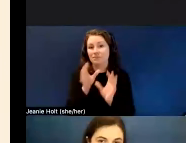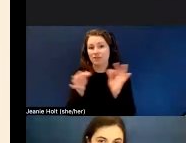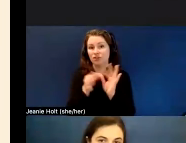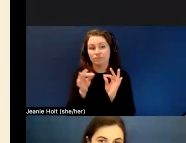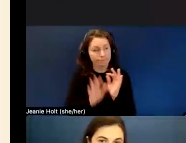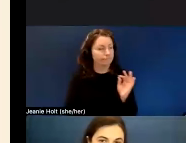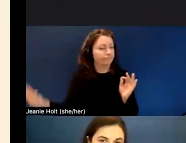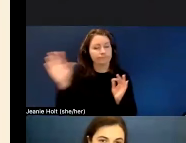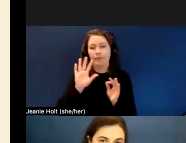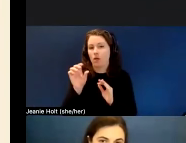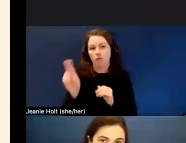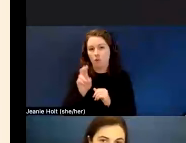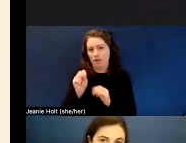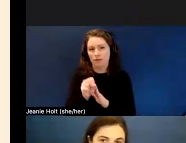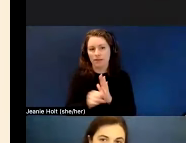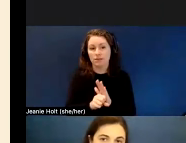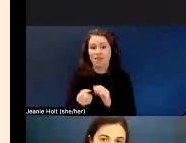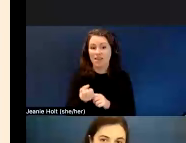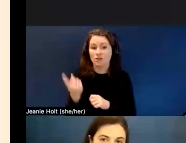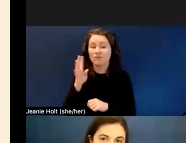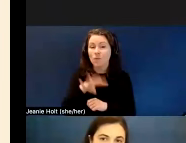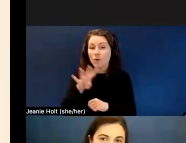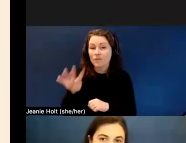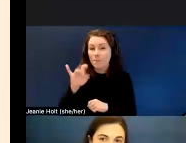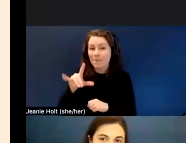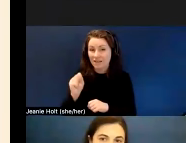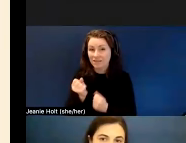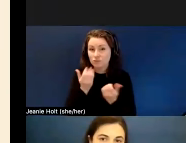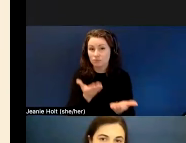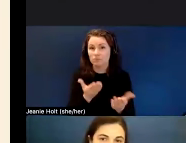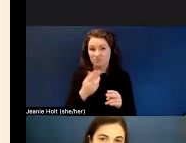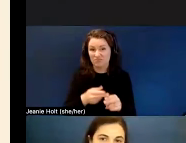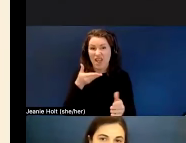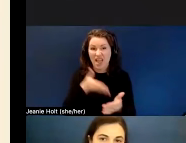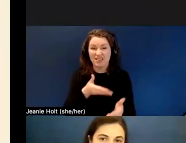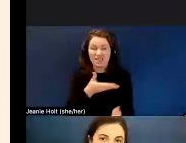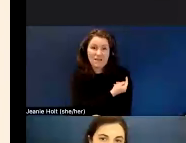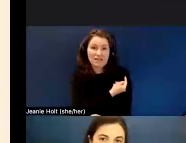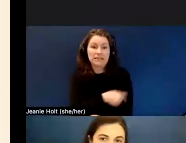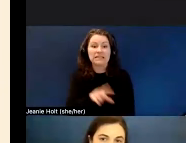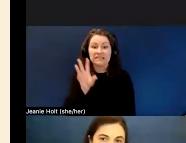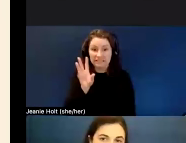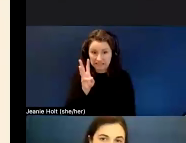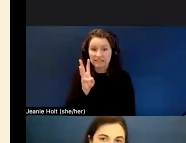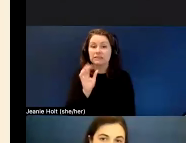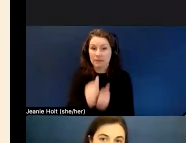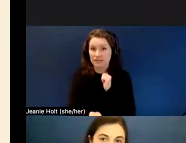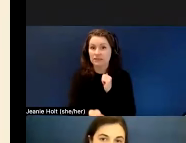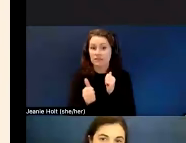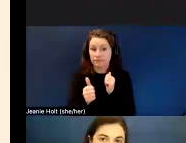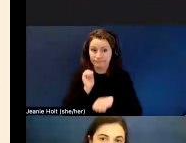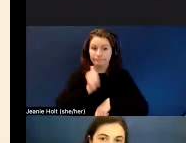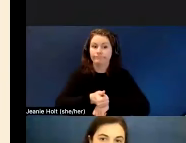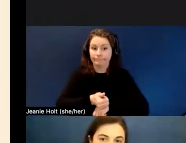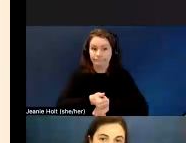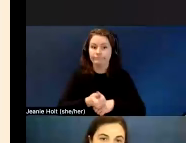nation. Last year, there were 44 bills introduced that were considered anti-vaccine, and 6 of those bills were enacted. And I've